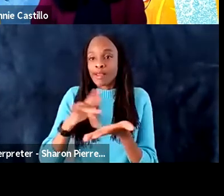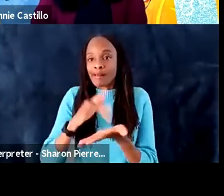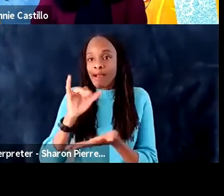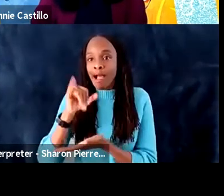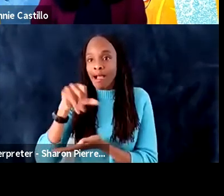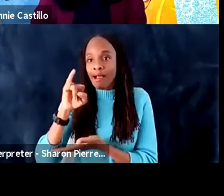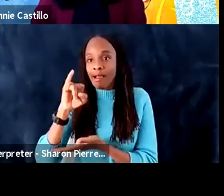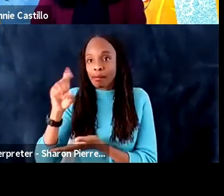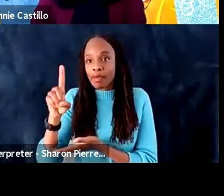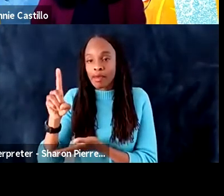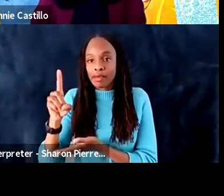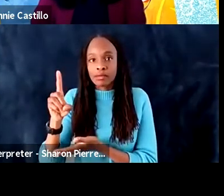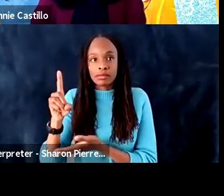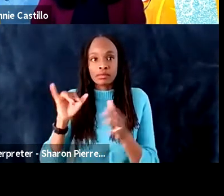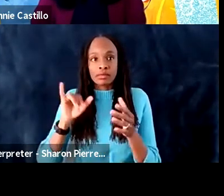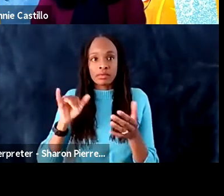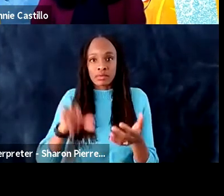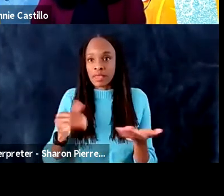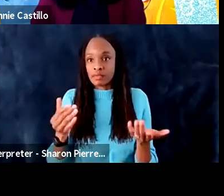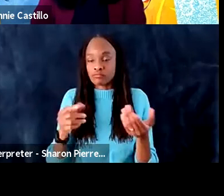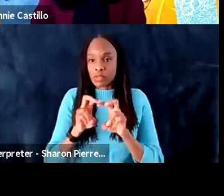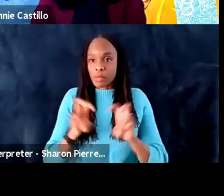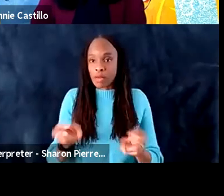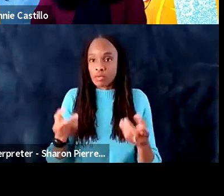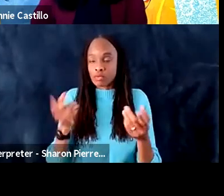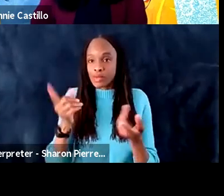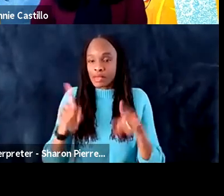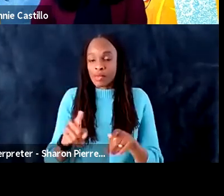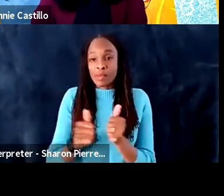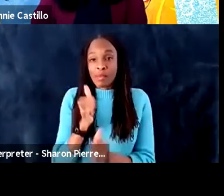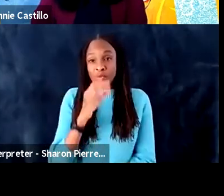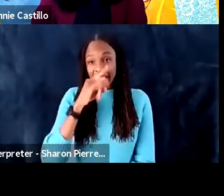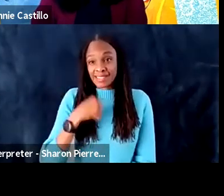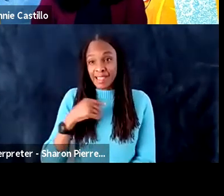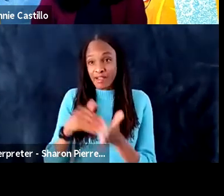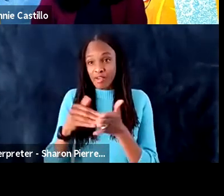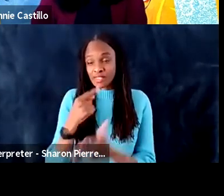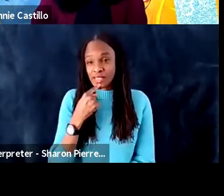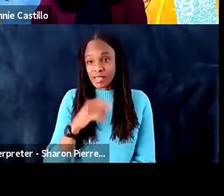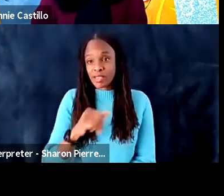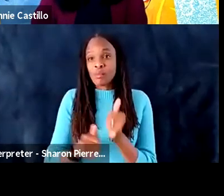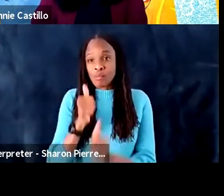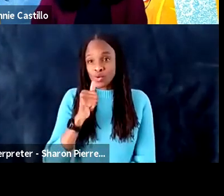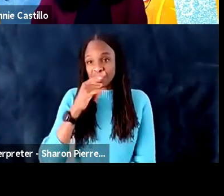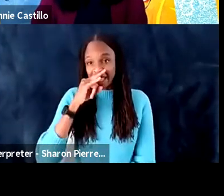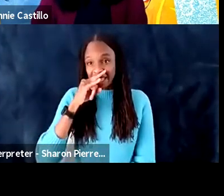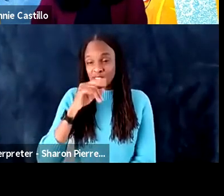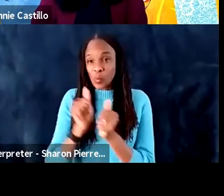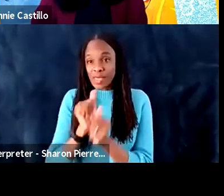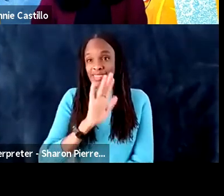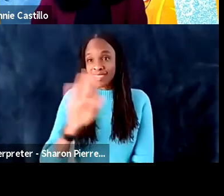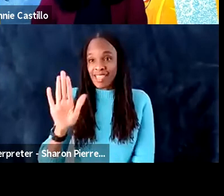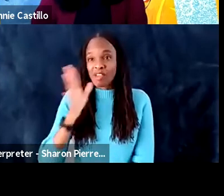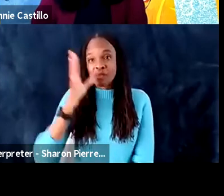doing this session. Most kids, I often say, most kids and their parents